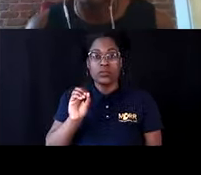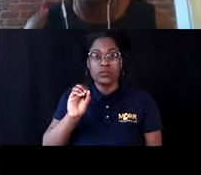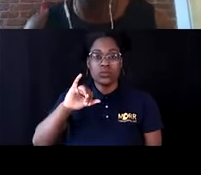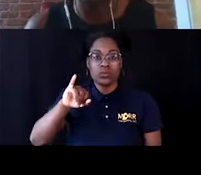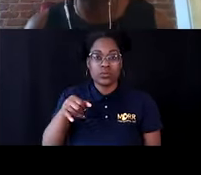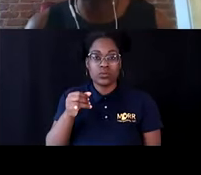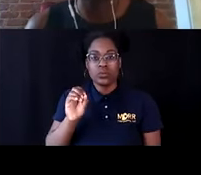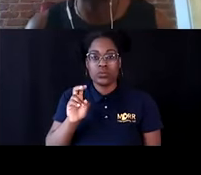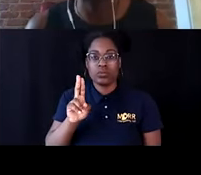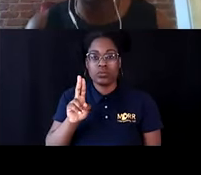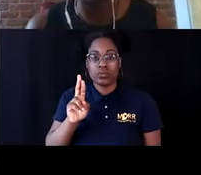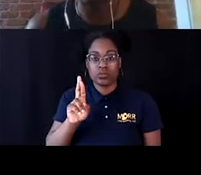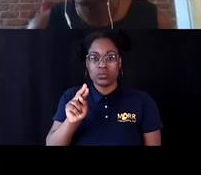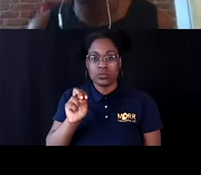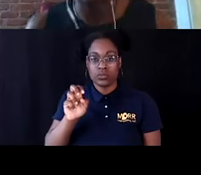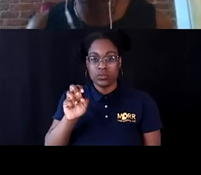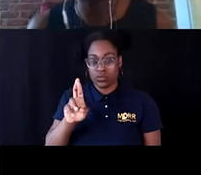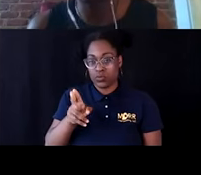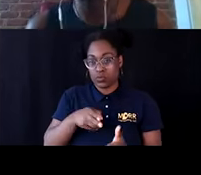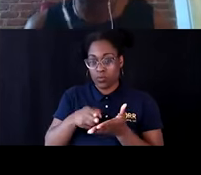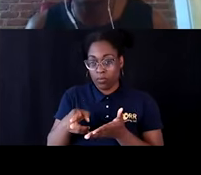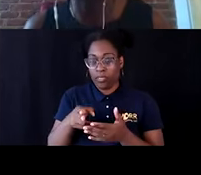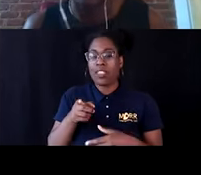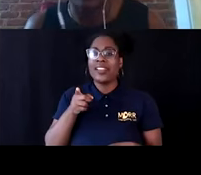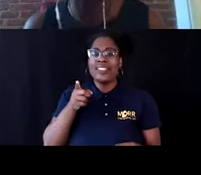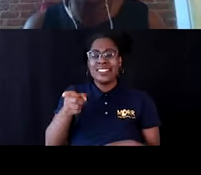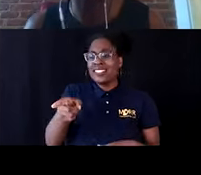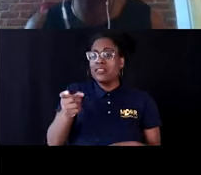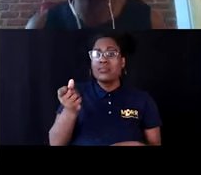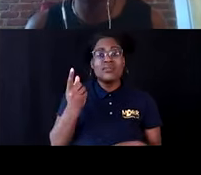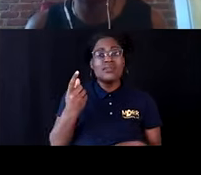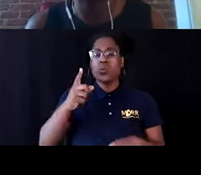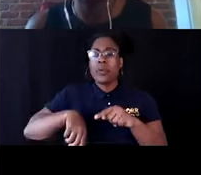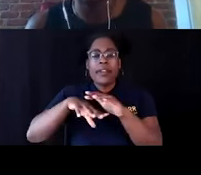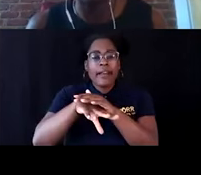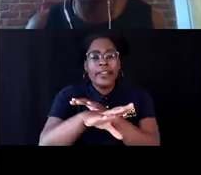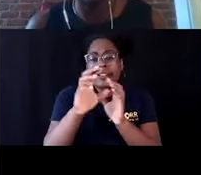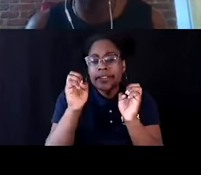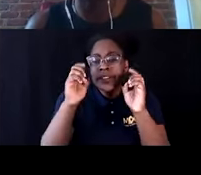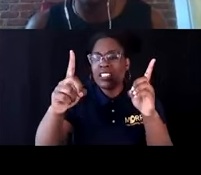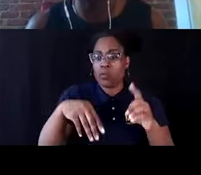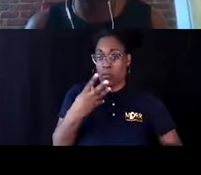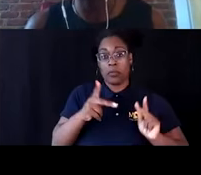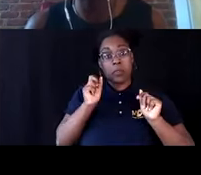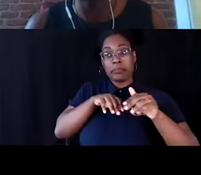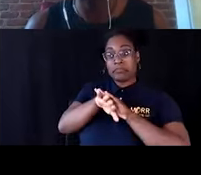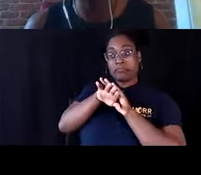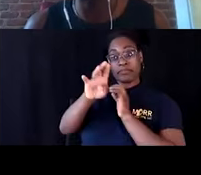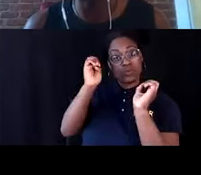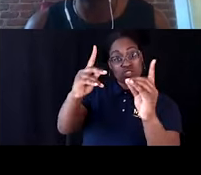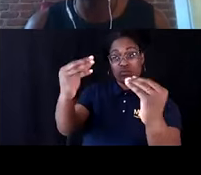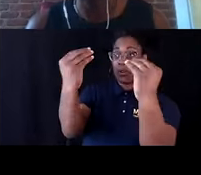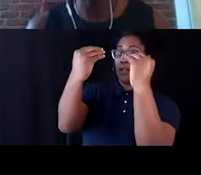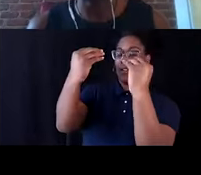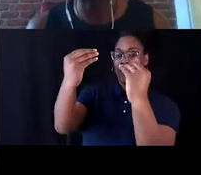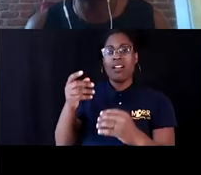did not in that moment choose to speak up and not use perfect English in order to communicate with the white abolitionists around her. And so when